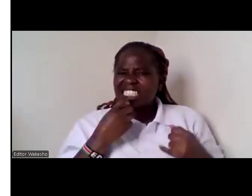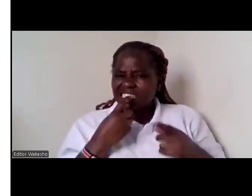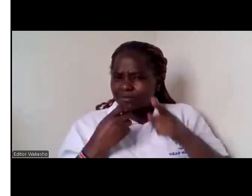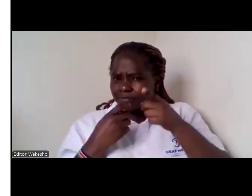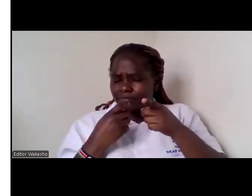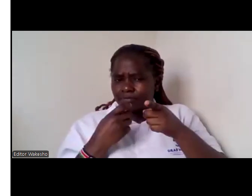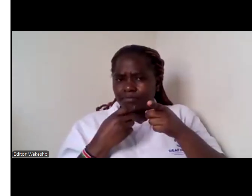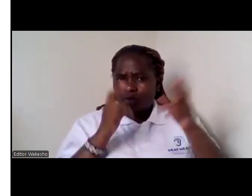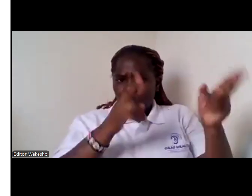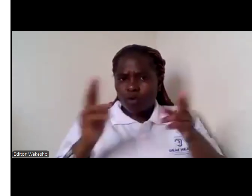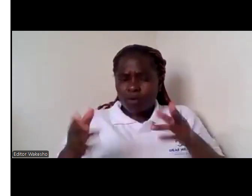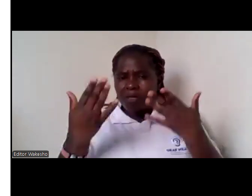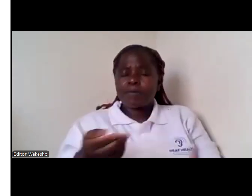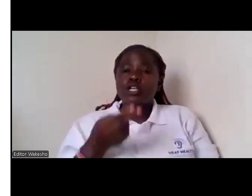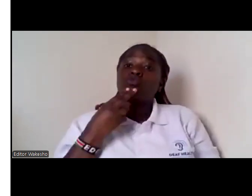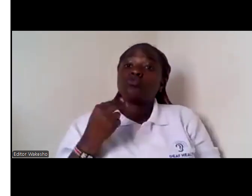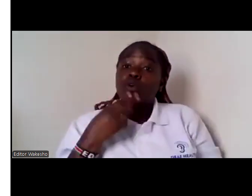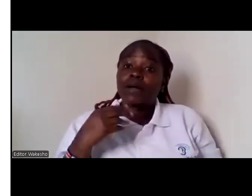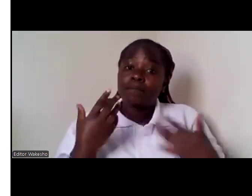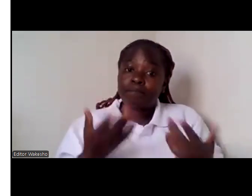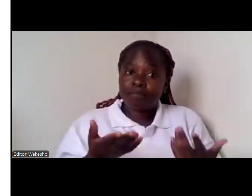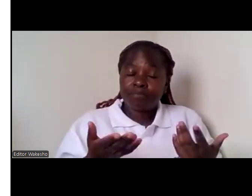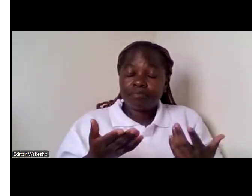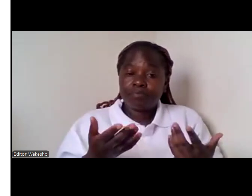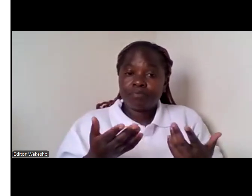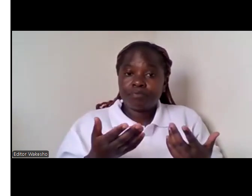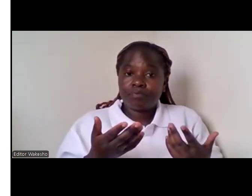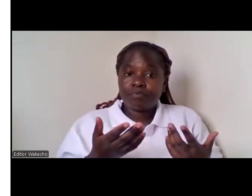normally either has a sugar tablet or in some